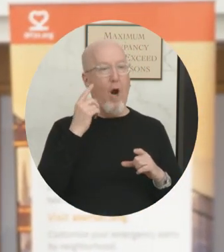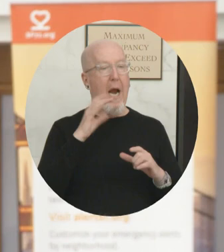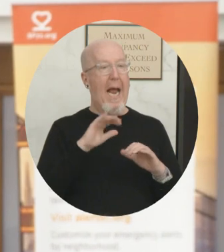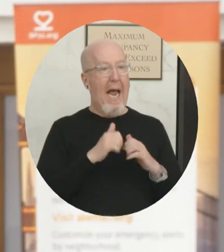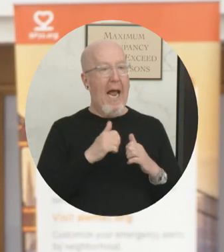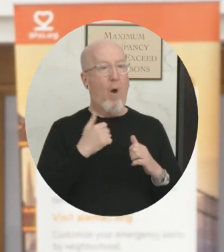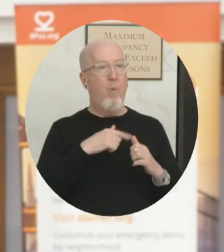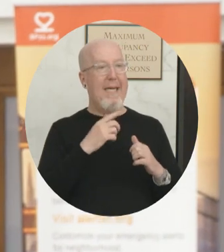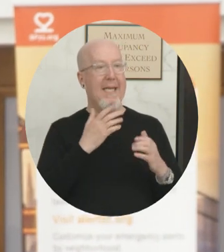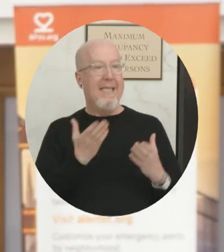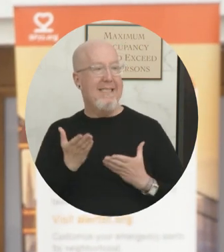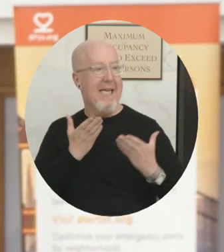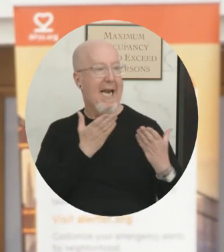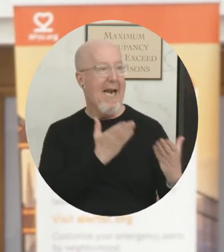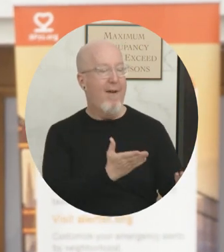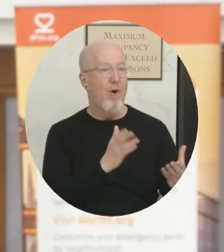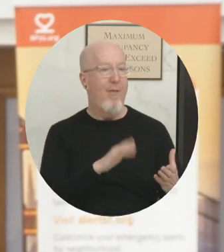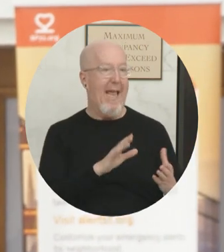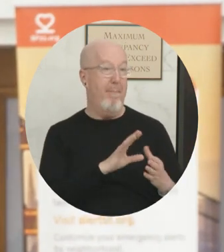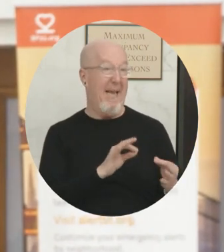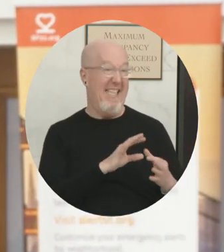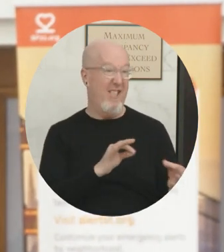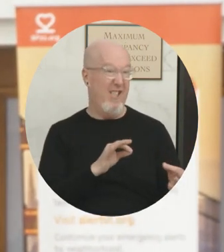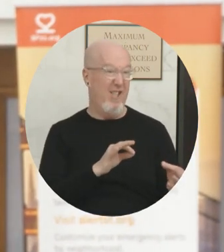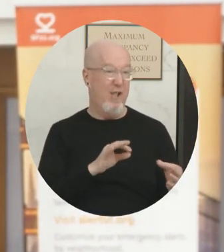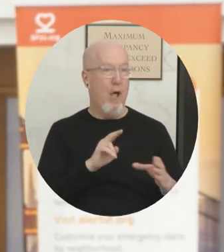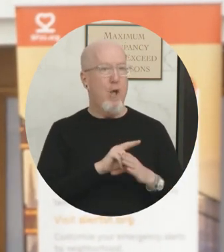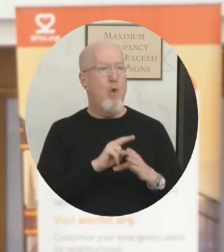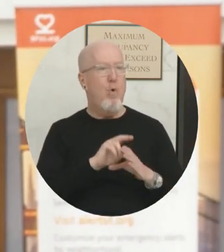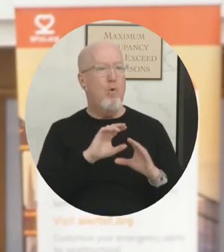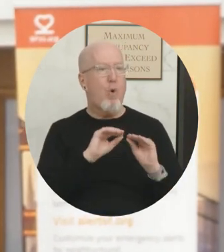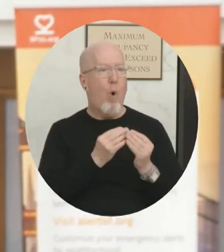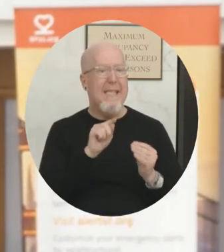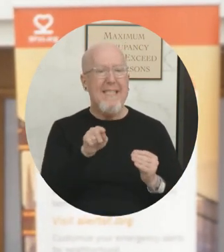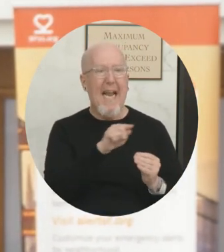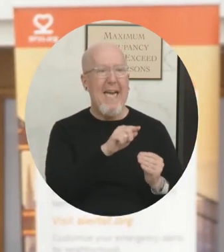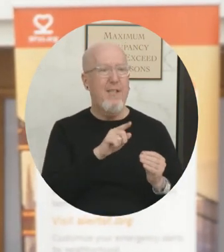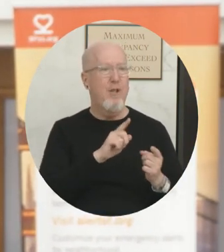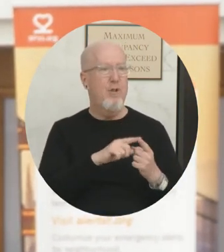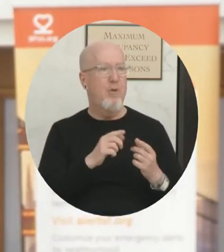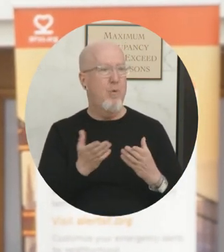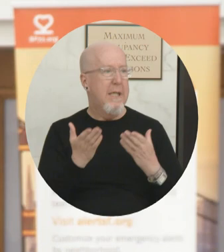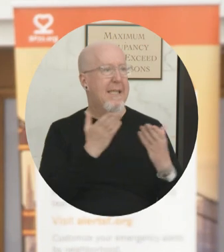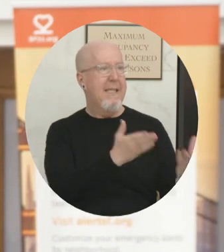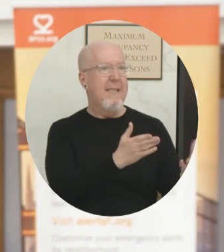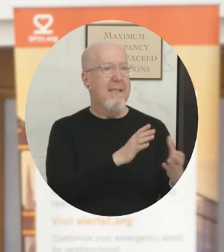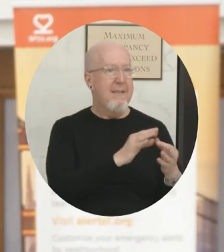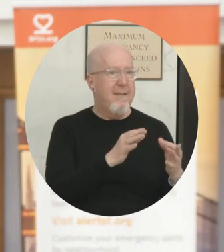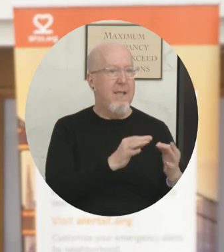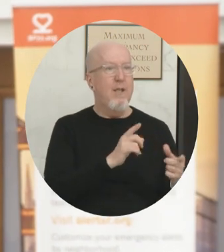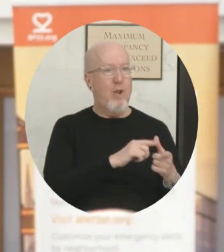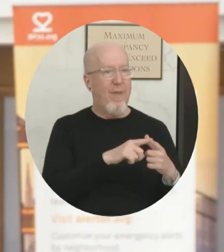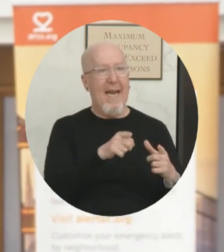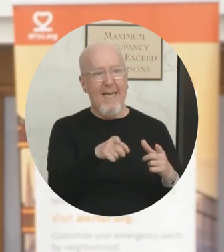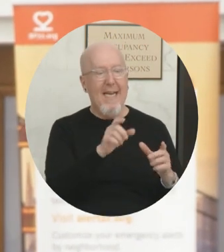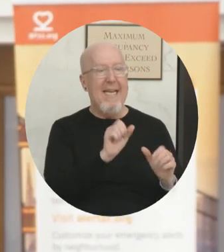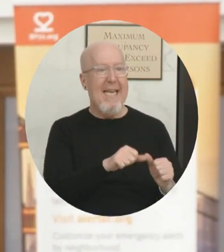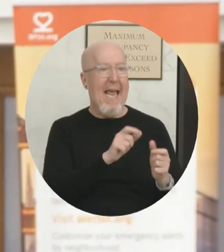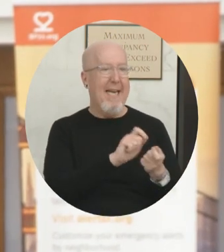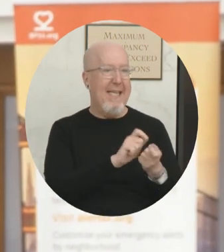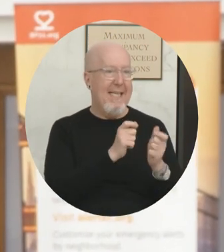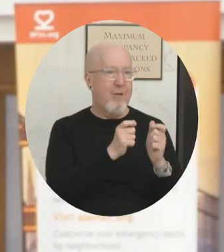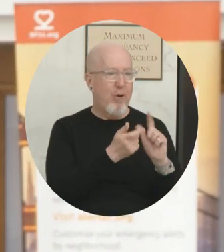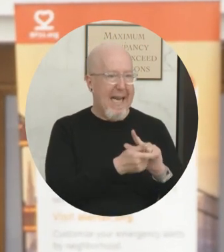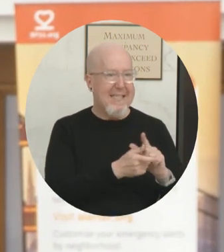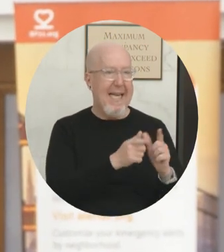our organizations to deliver that message and sending it in a way that is translatable or interpreted, because not